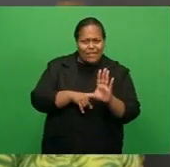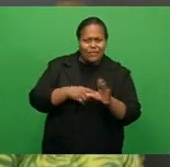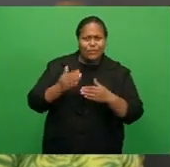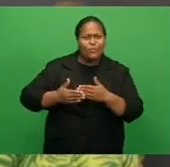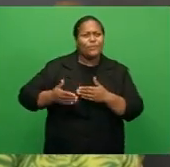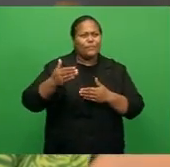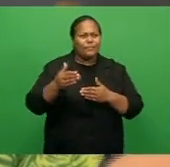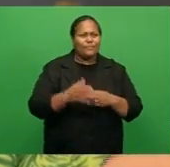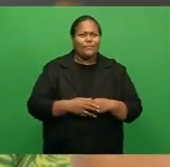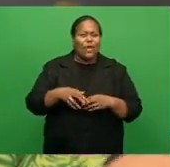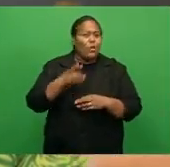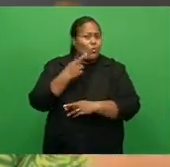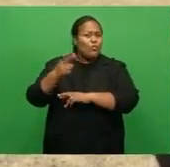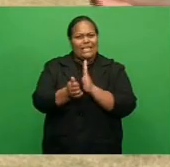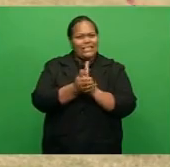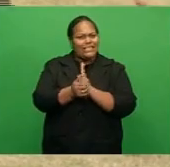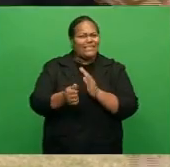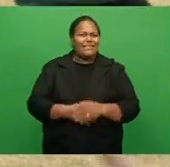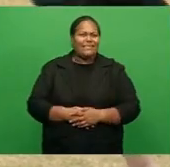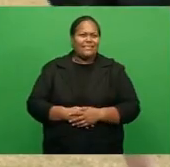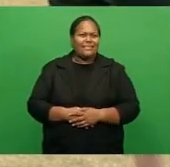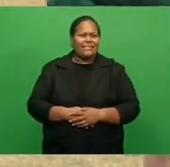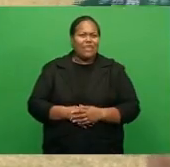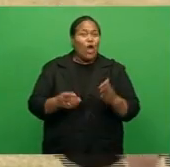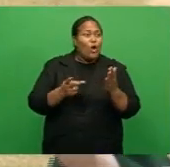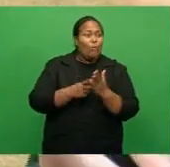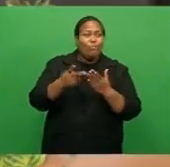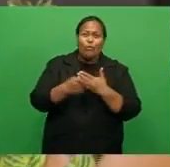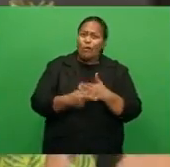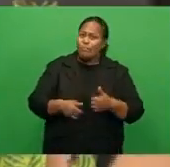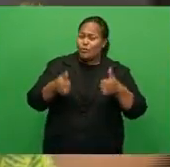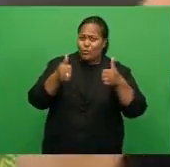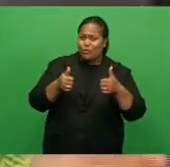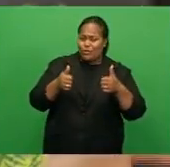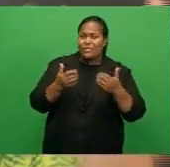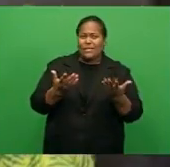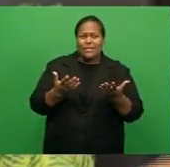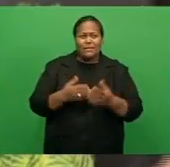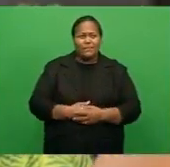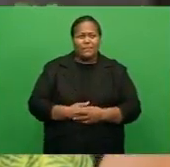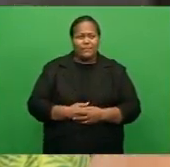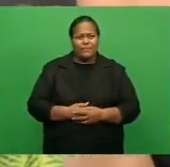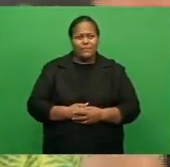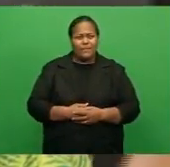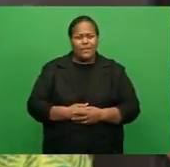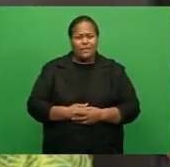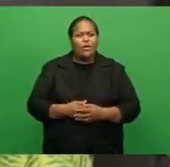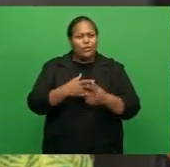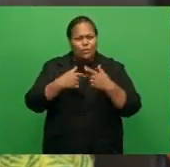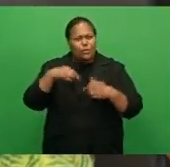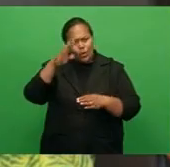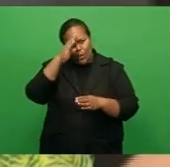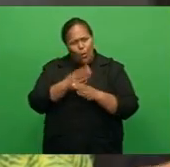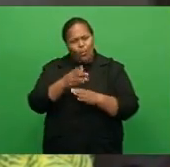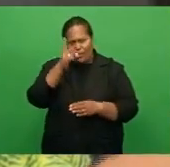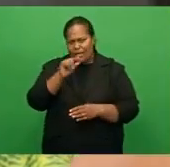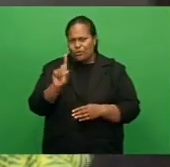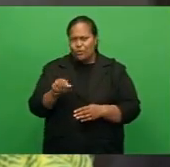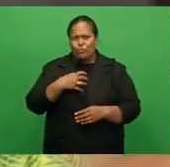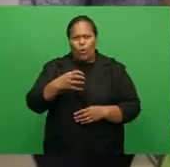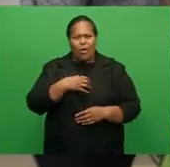the Fiji Association of the Deaf, Leona Tamailai, says the inclusion of different members of society gives them an opportunity to